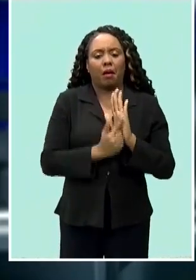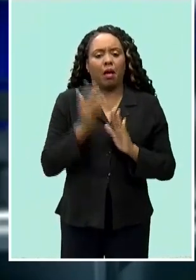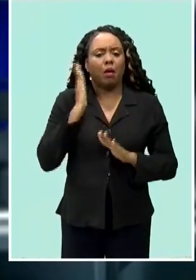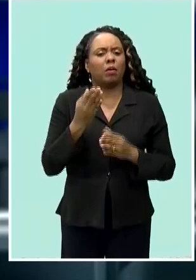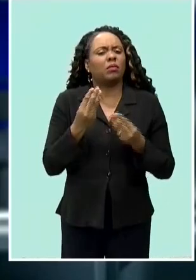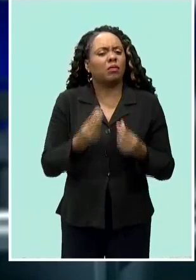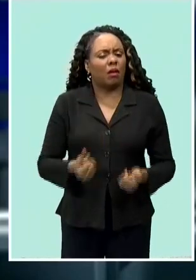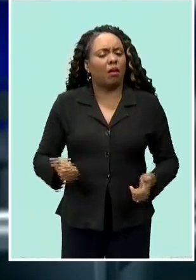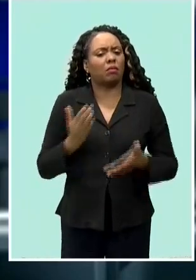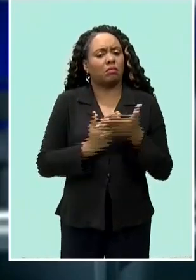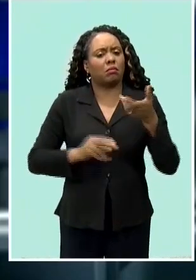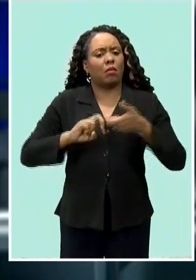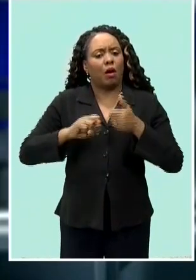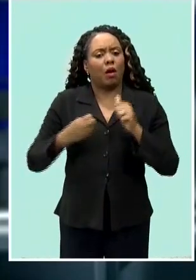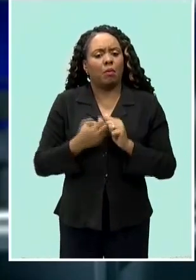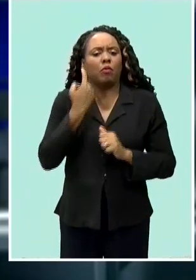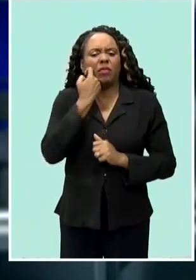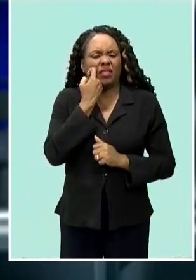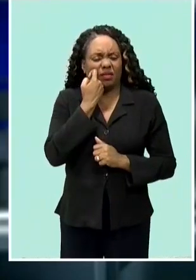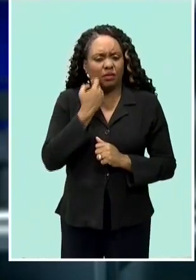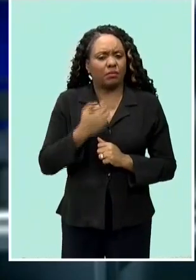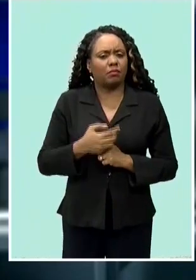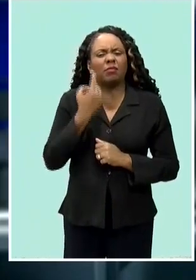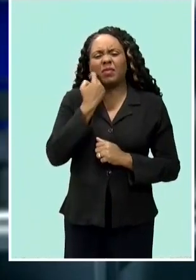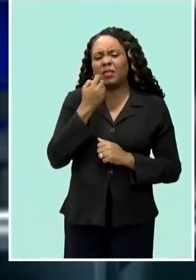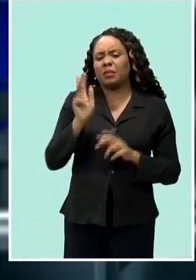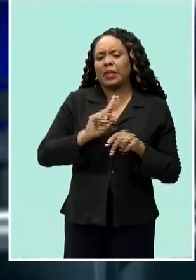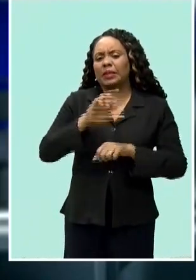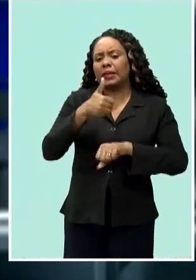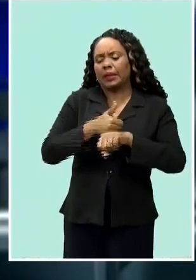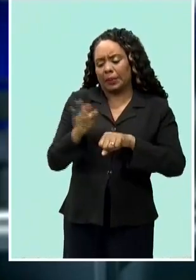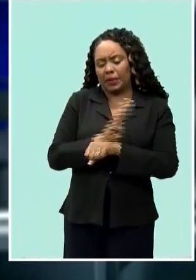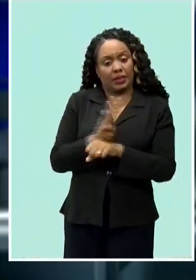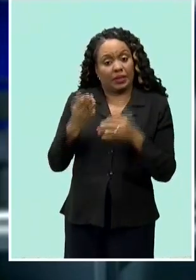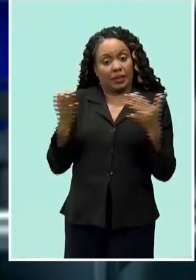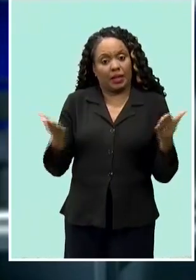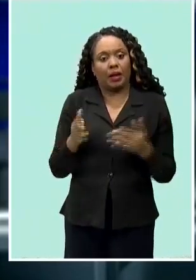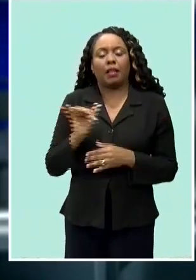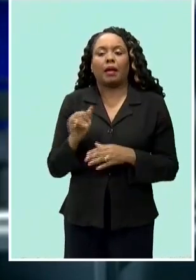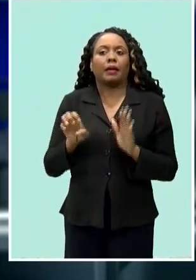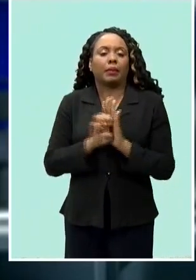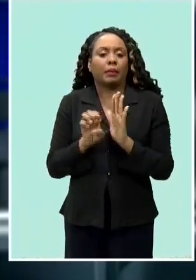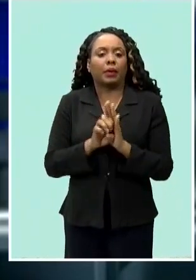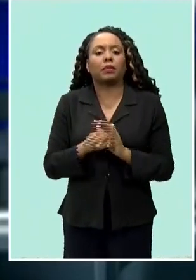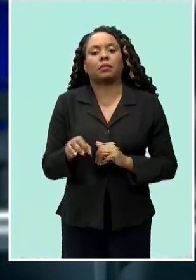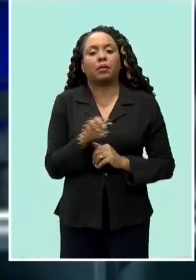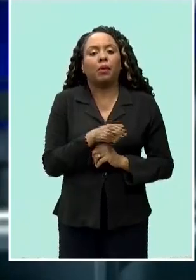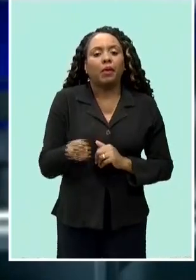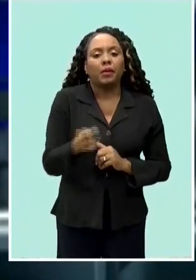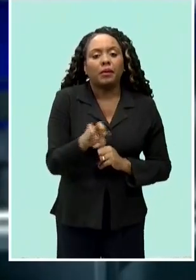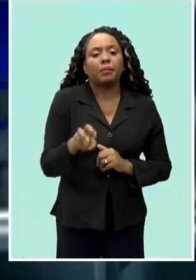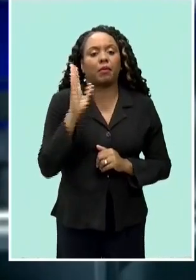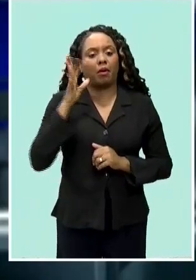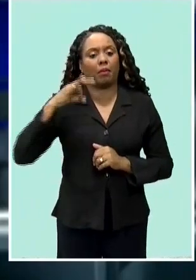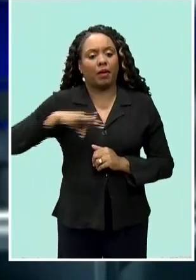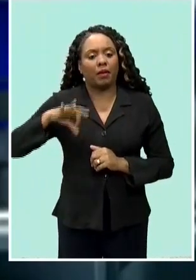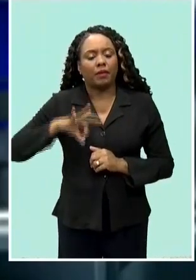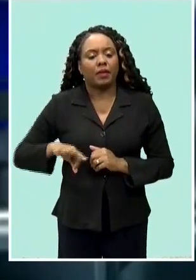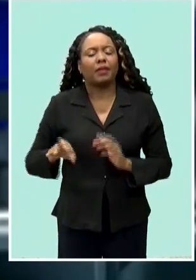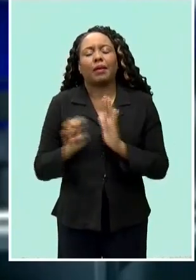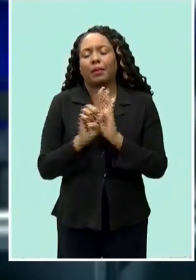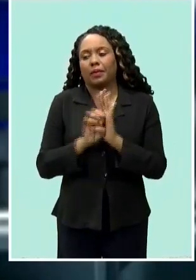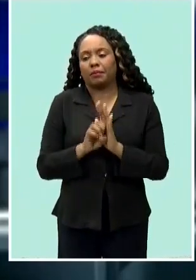problems Barbados has experienced with people setting up and doing business here. He said an area like tourism will benefit. For example, at the point